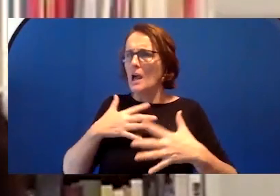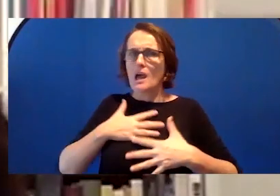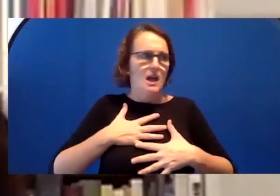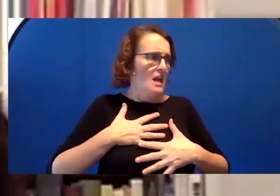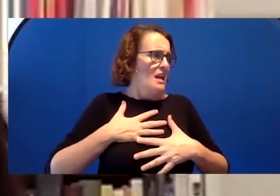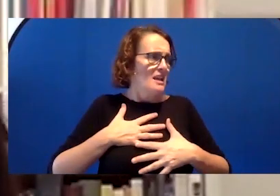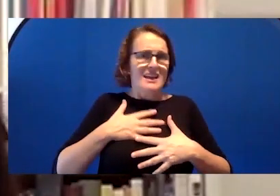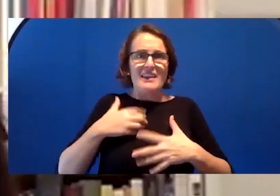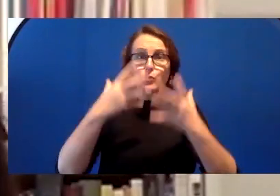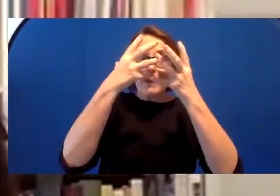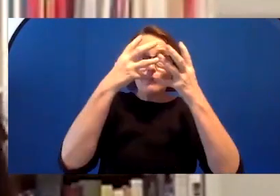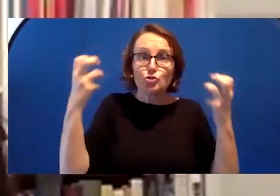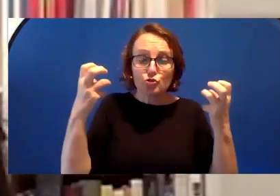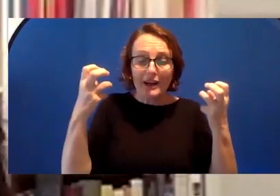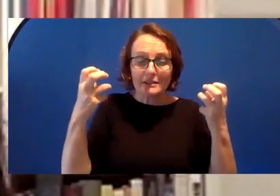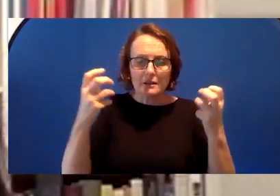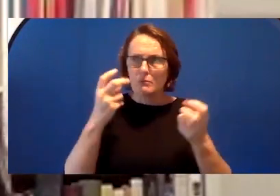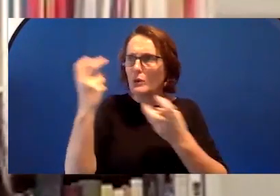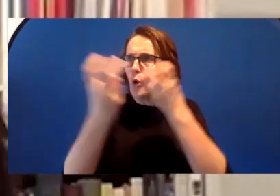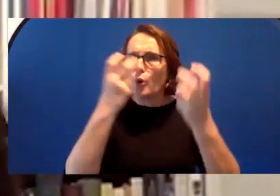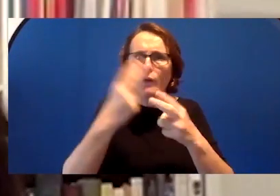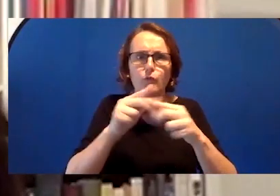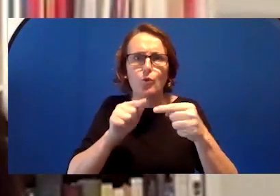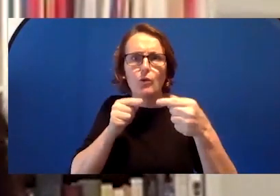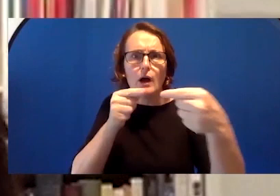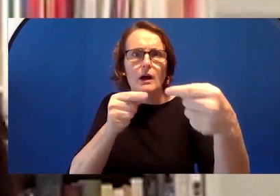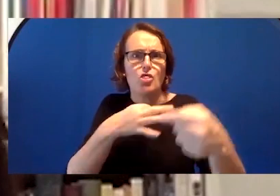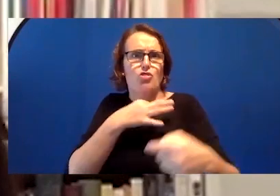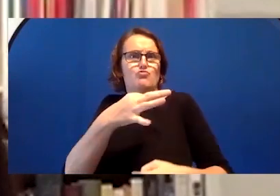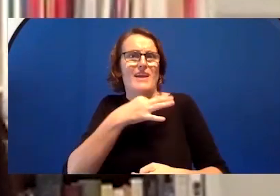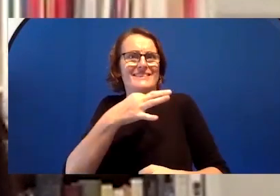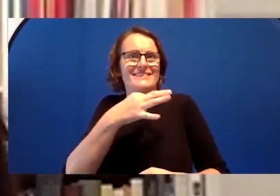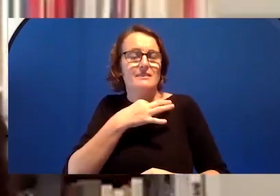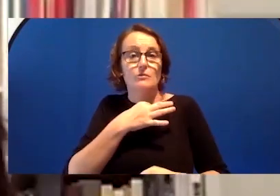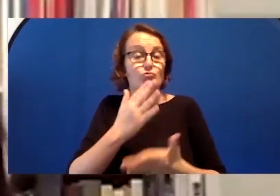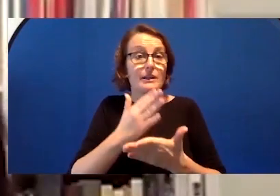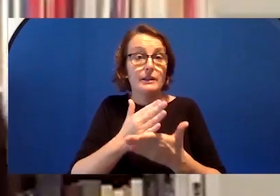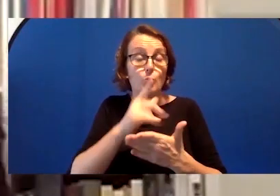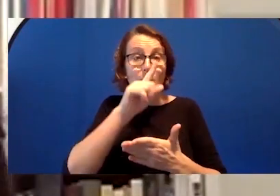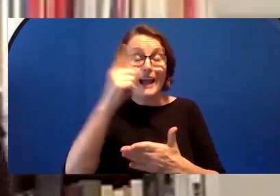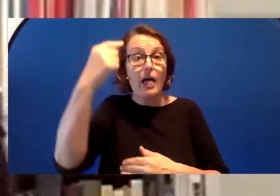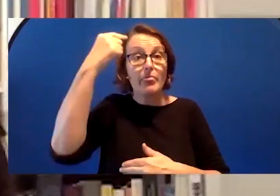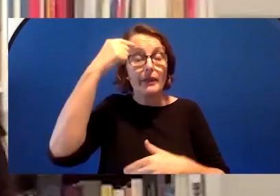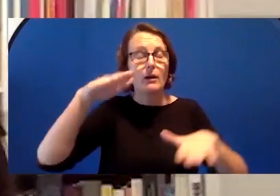we're in this state, and our ability is reduced when it comes to thinking reflectively or